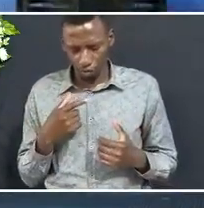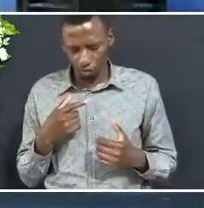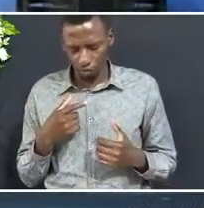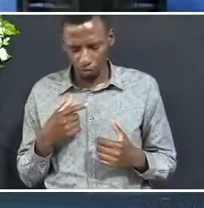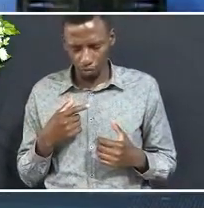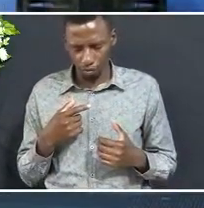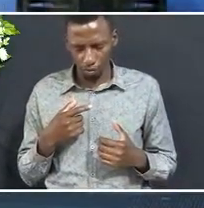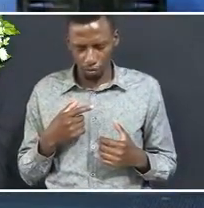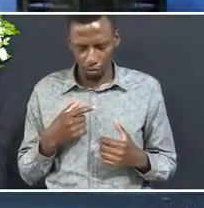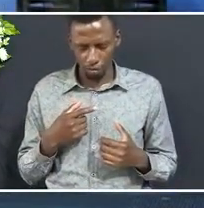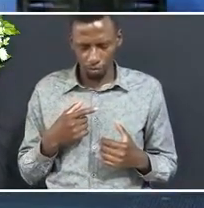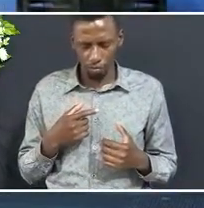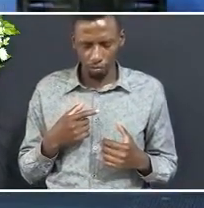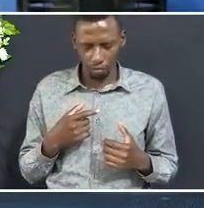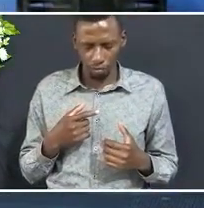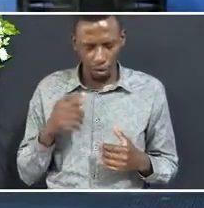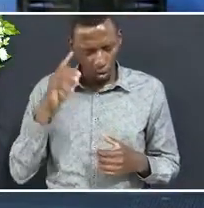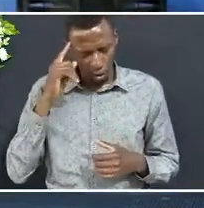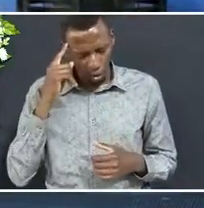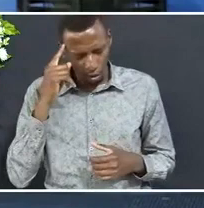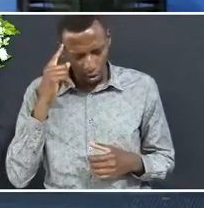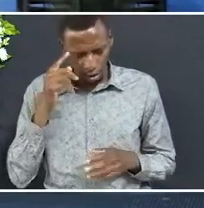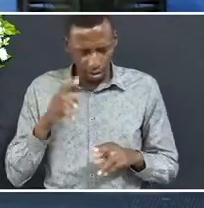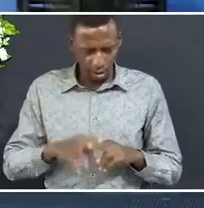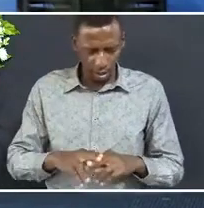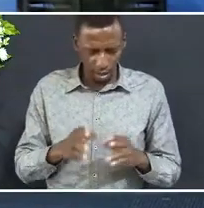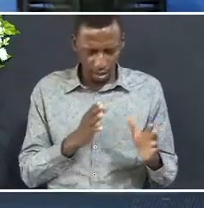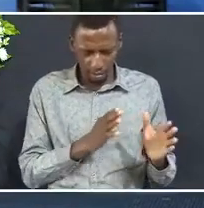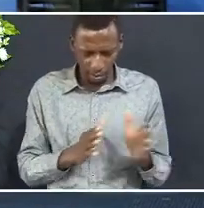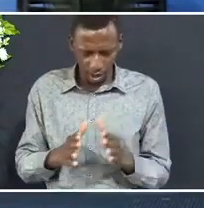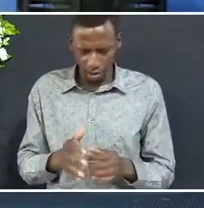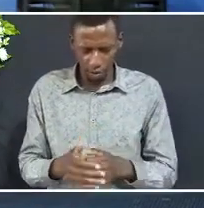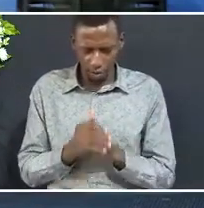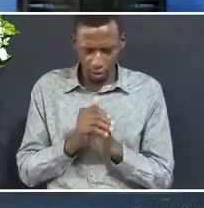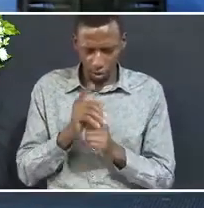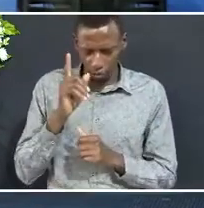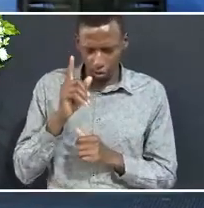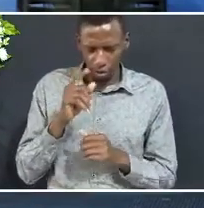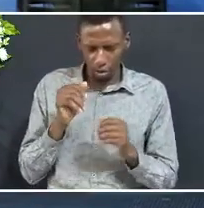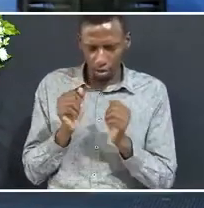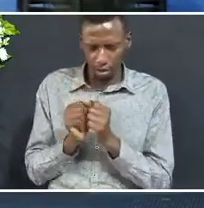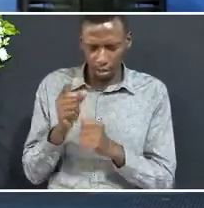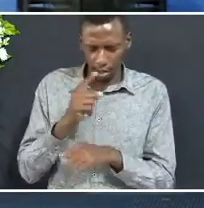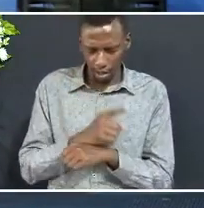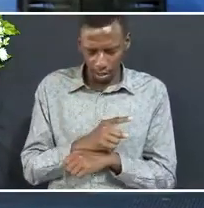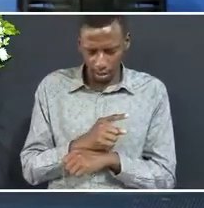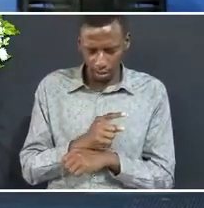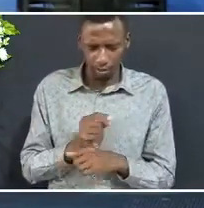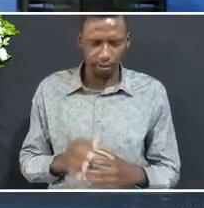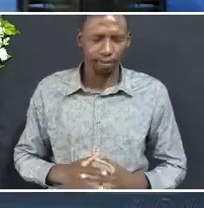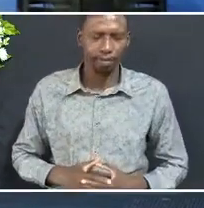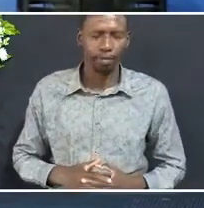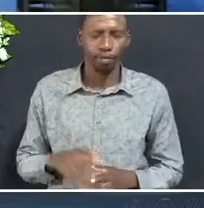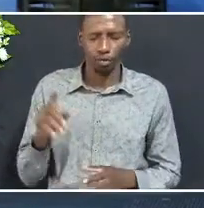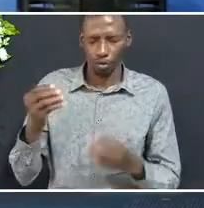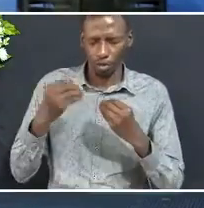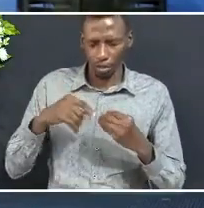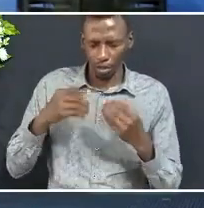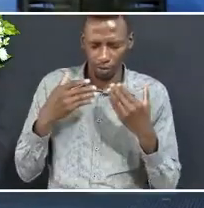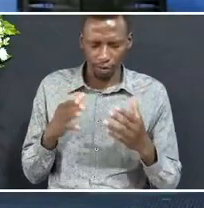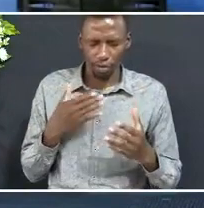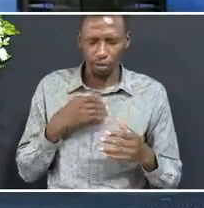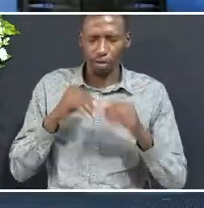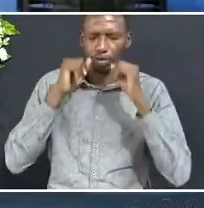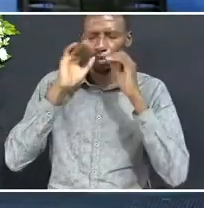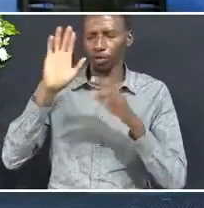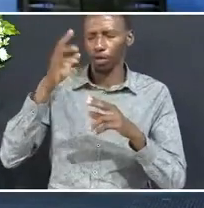sat down to plan that we may worship you for 10 days and to be taught of your ways. I want to bless your